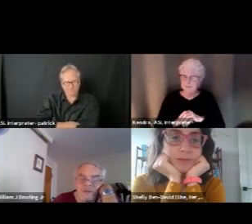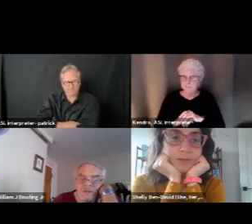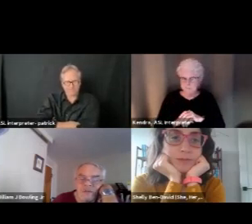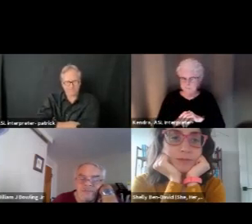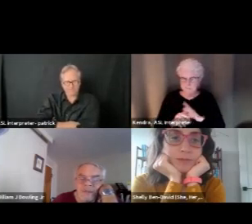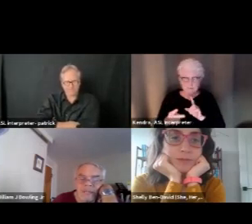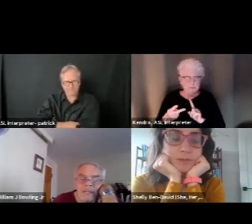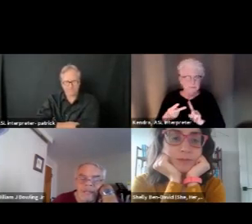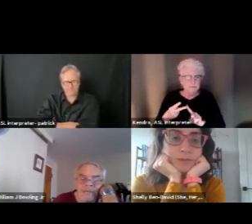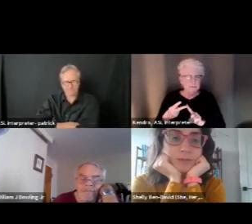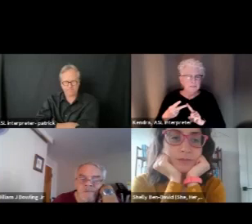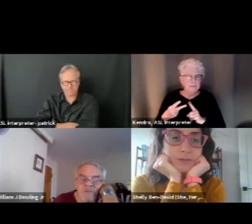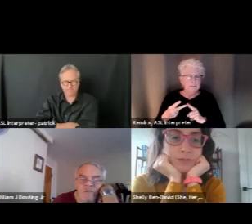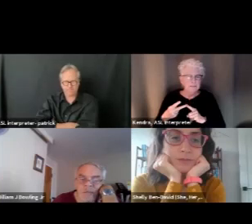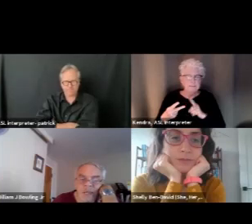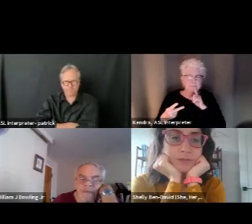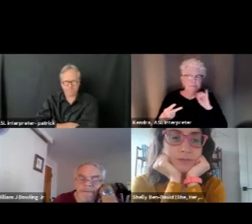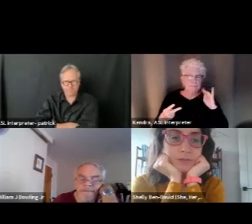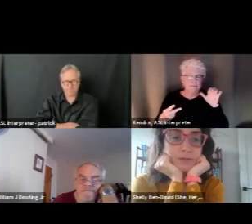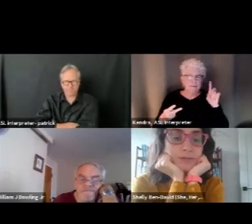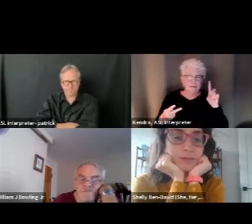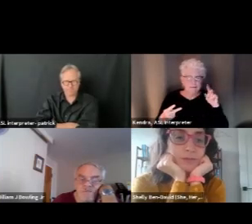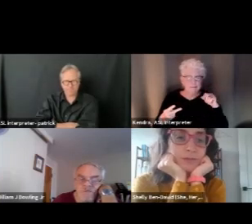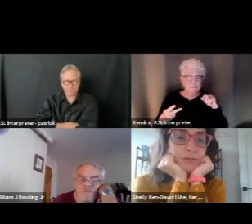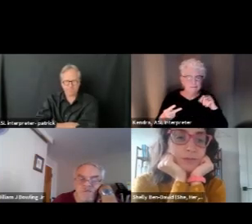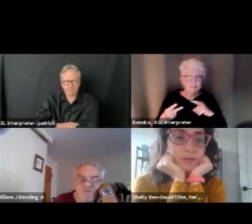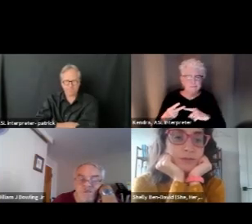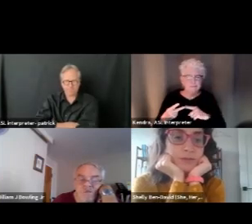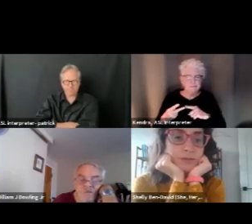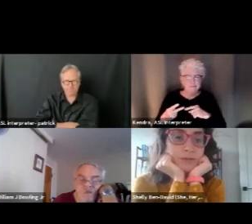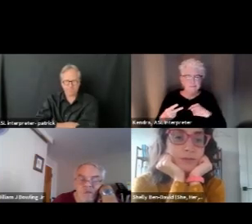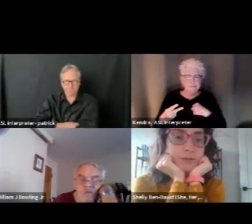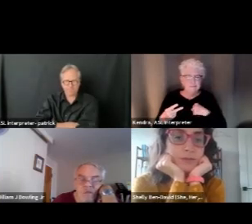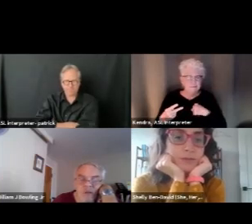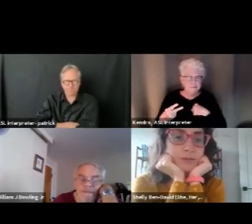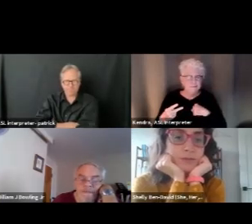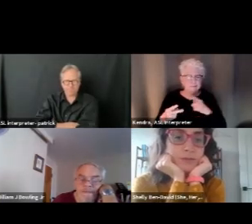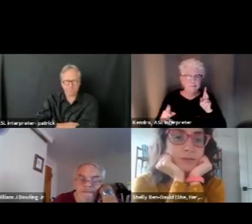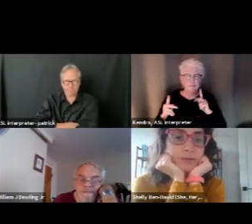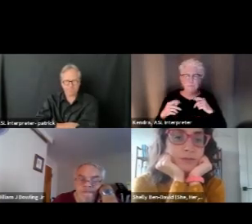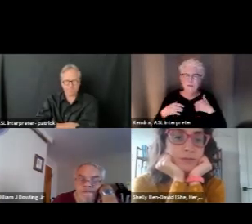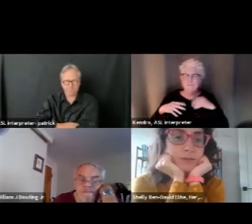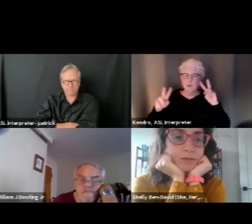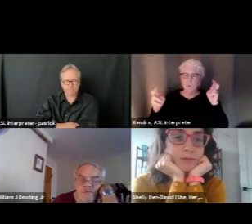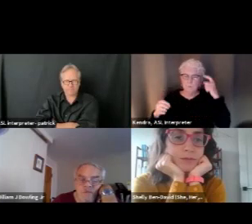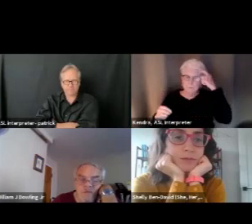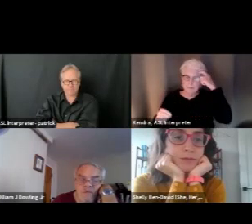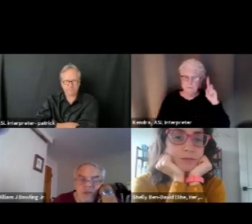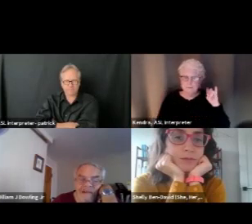implied, again, they're not saying this, but this is what I interpret, is that growth experienced by people with mental disorder, as they call